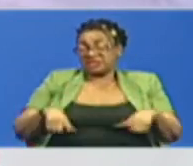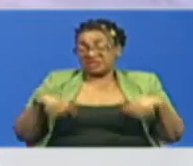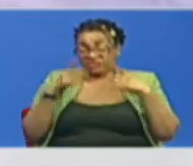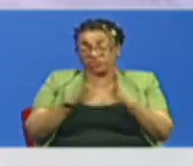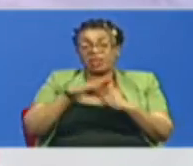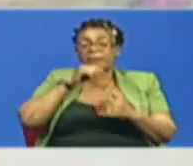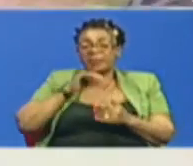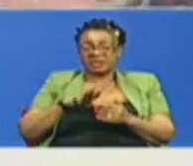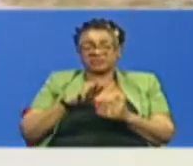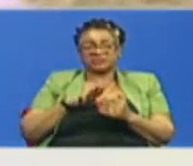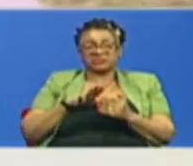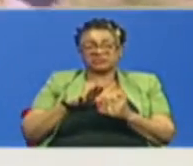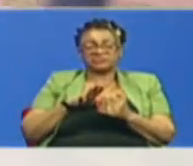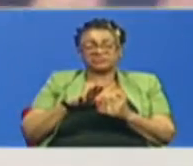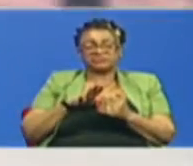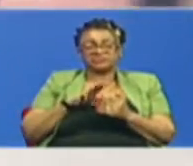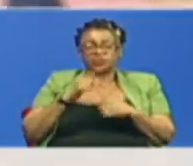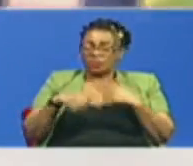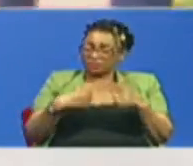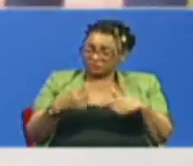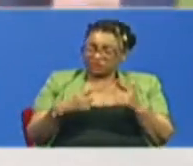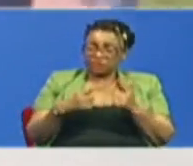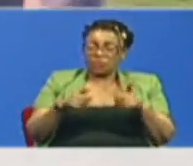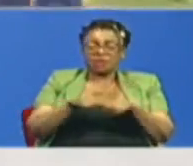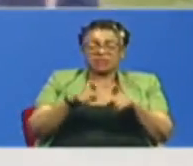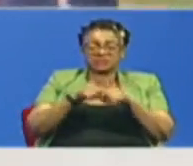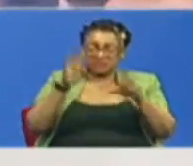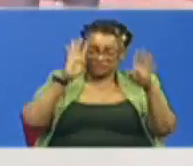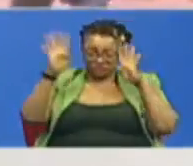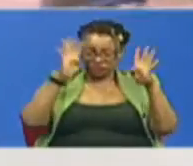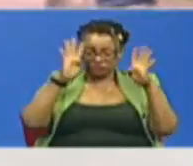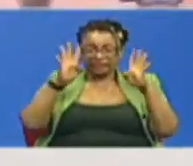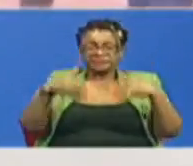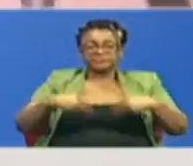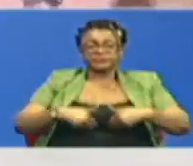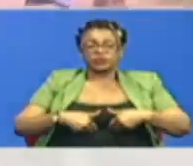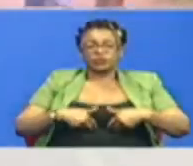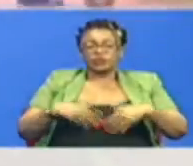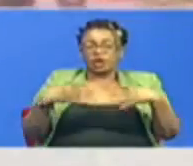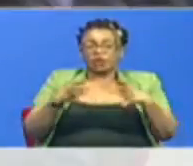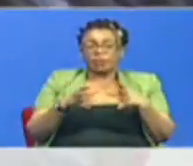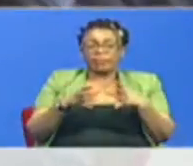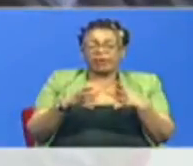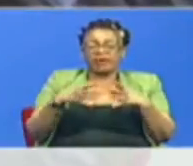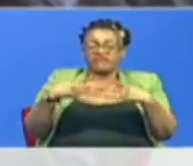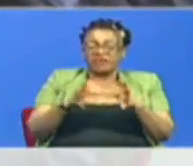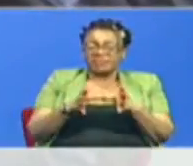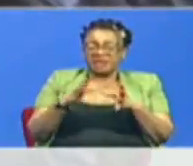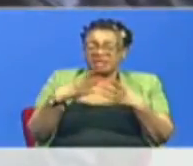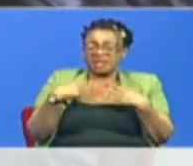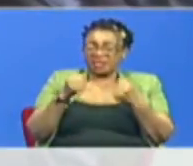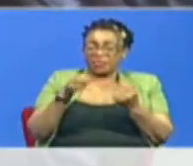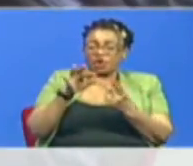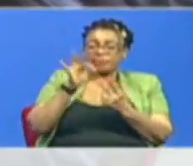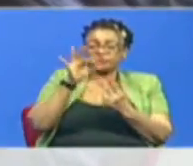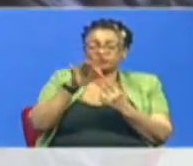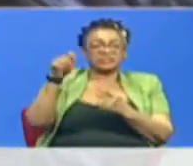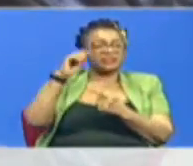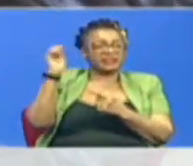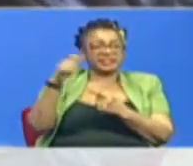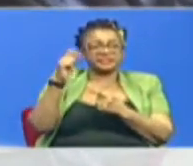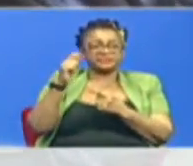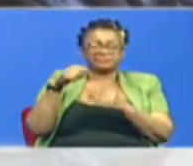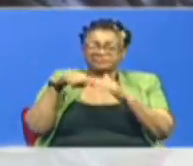ni survive. As an initiative, a youth group, Family Health Options Kenya, in Homa Bay County, has been moving door to